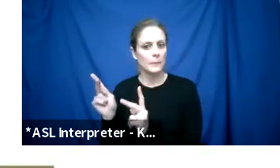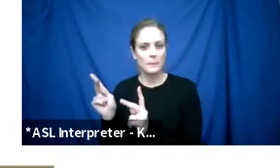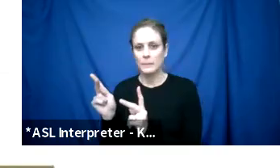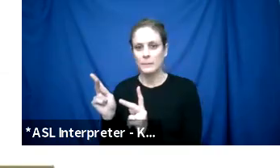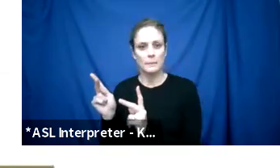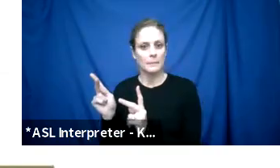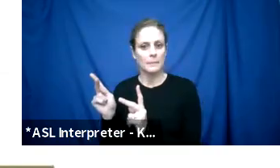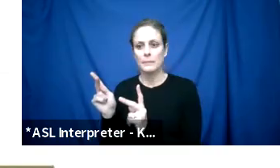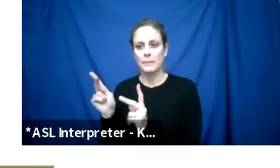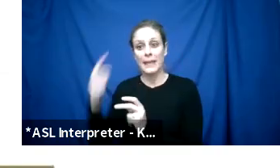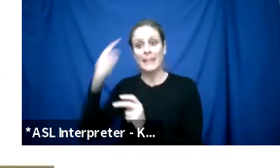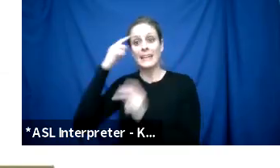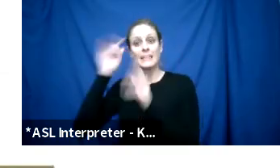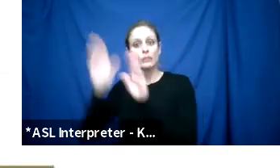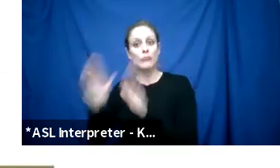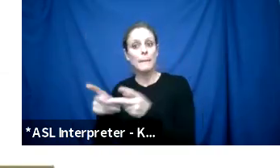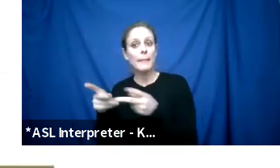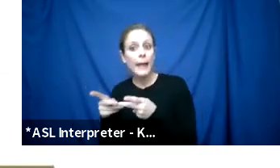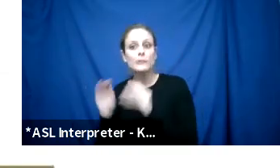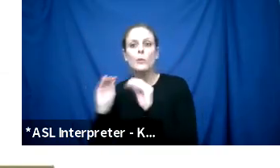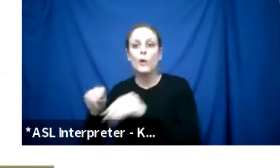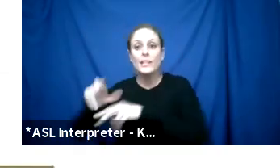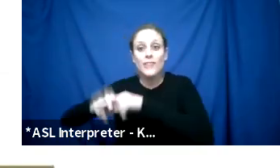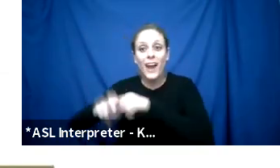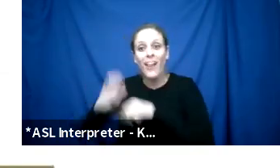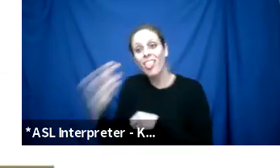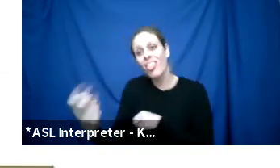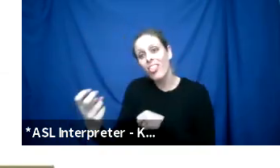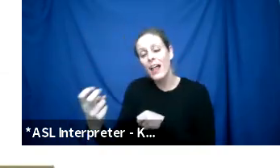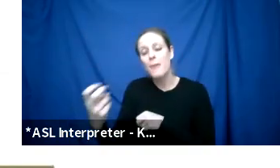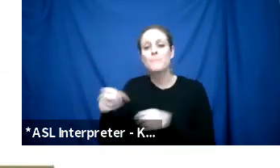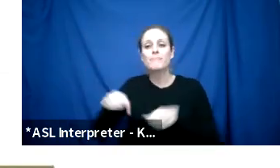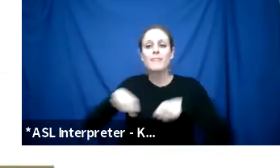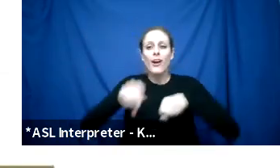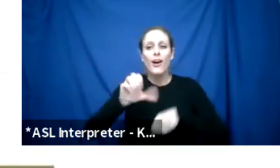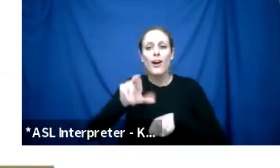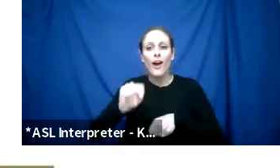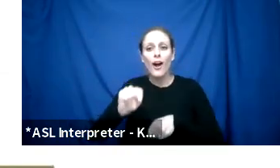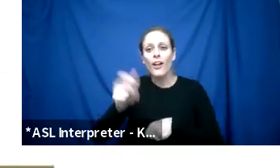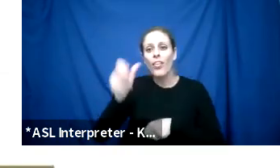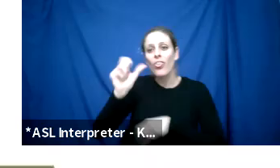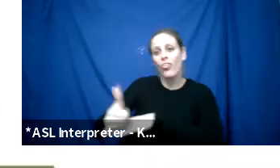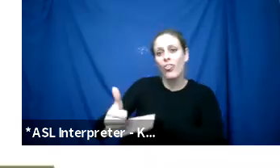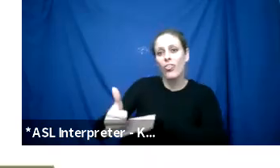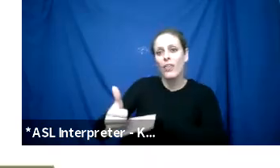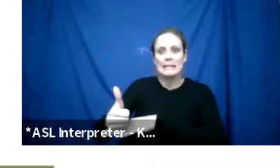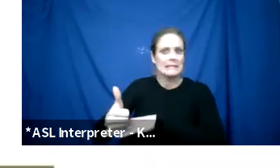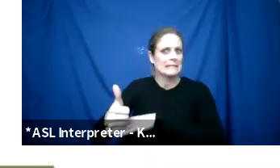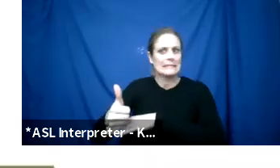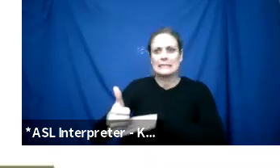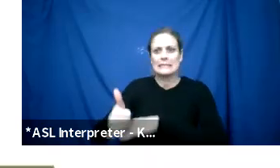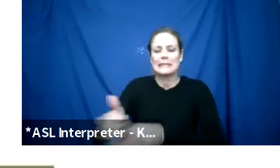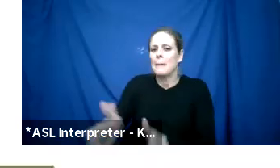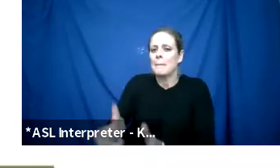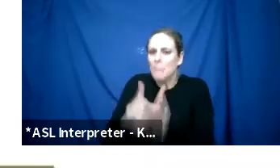and they think it's a great place to put like a chair or a cart or some type of piece of equipment. However, this space has